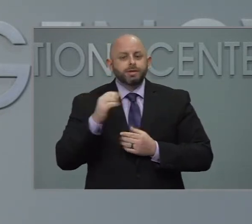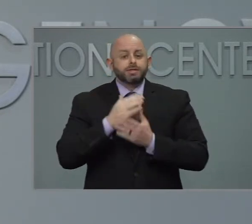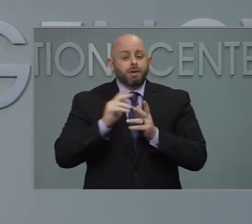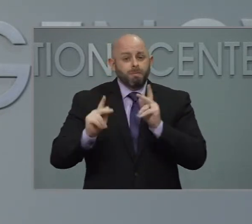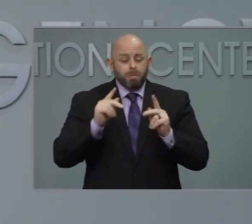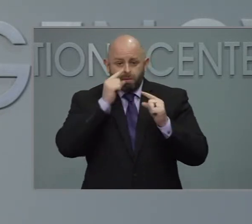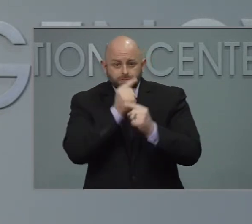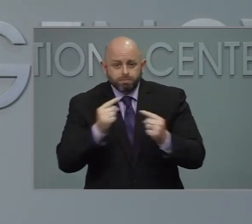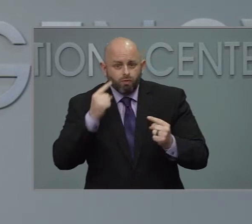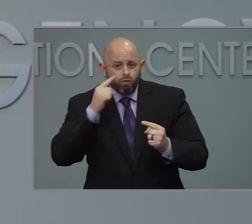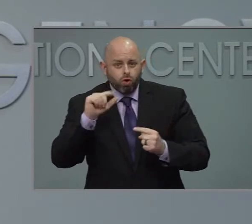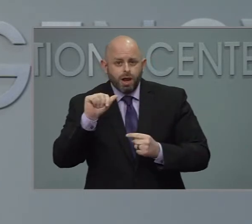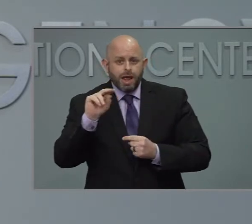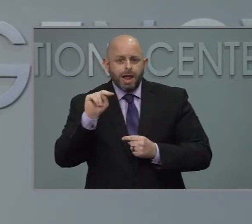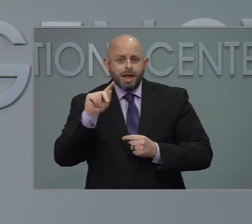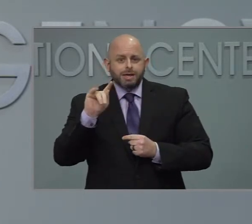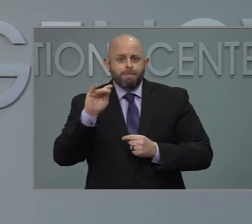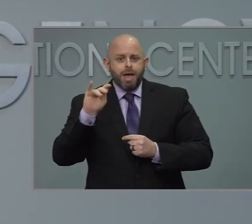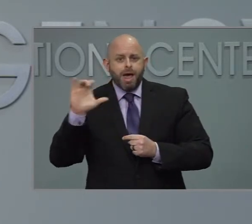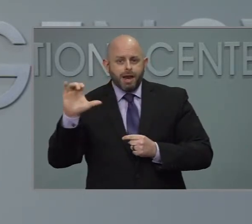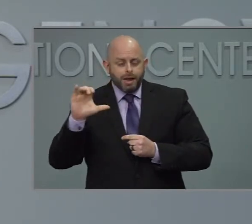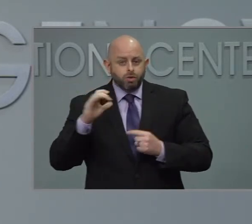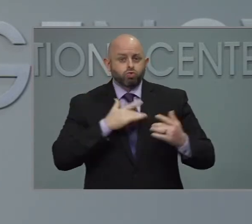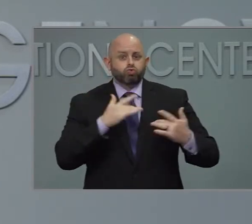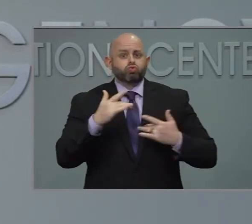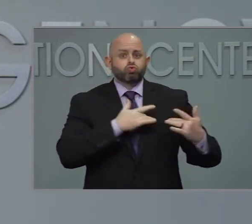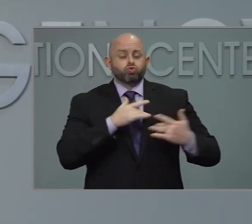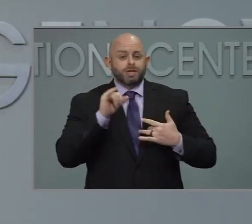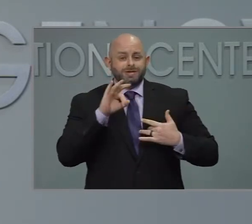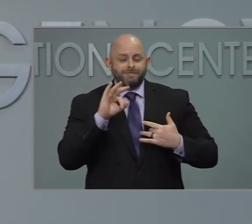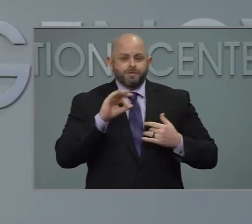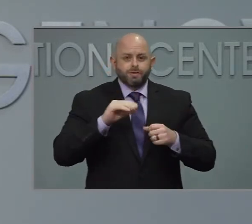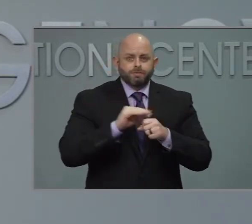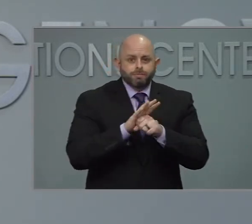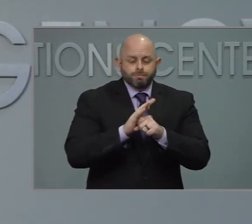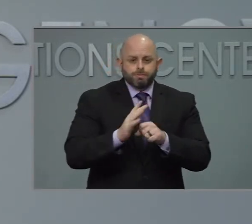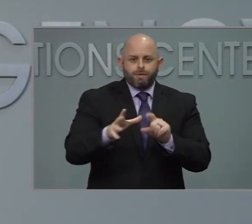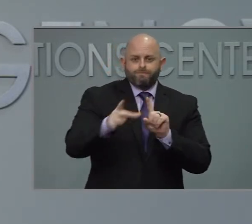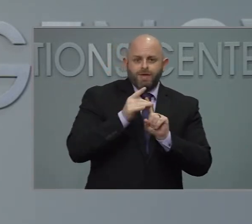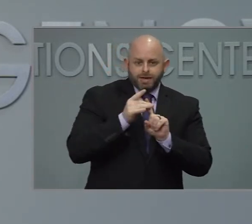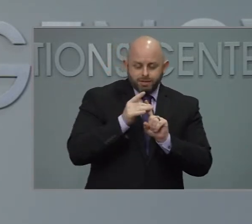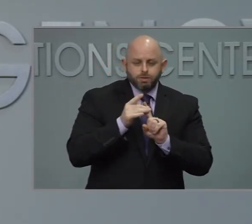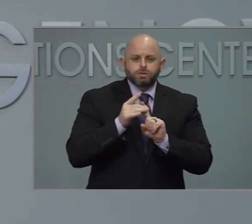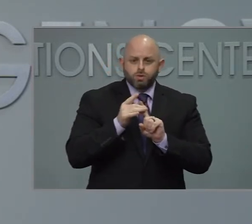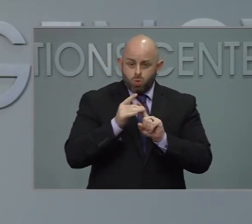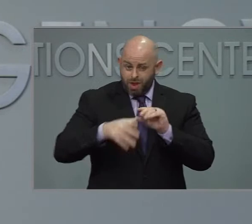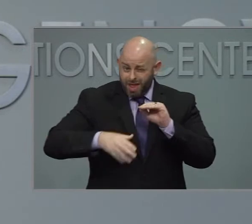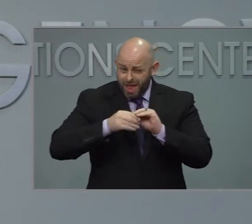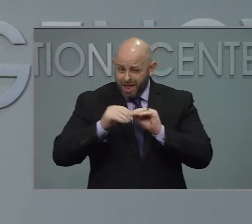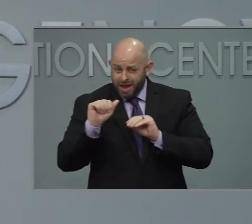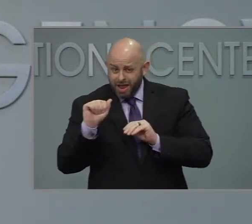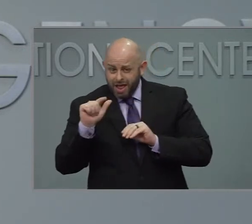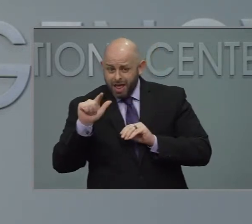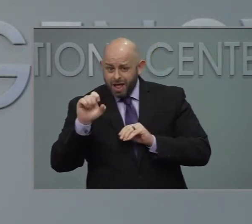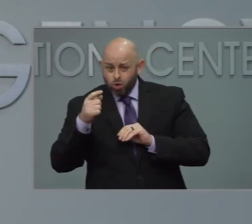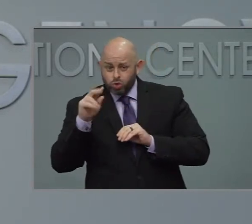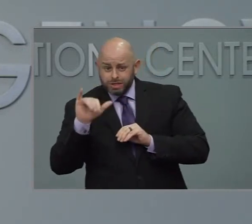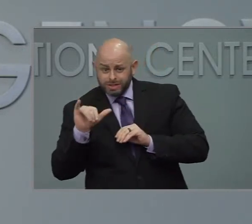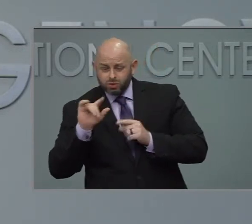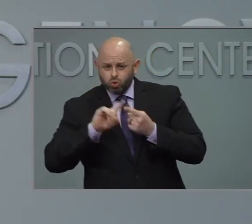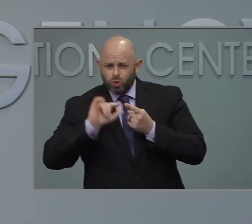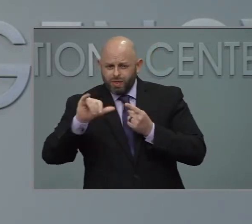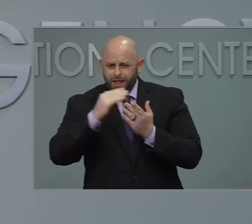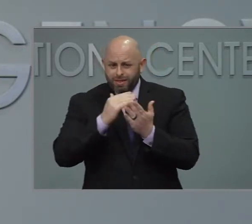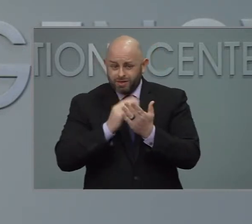concern if they became infected. Would North Carolina consider adding any additional conditions to its existing list?